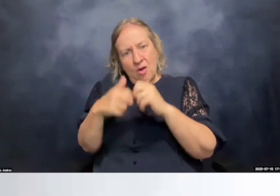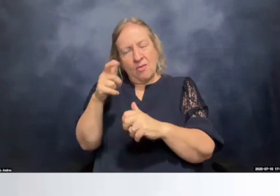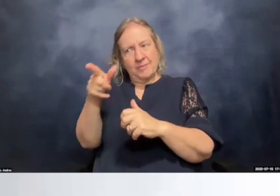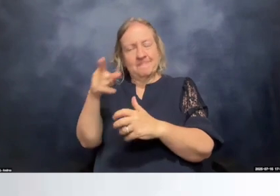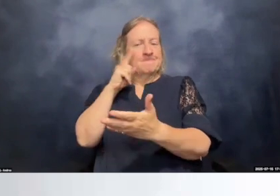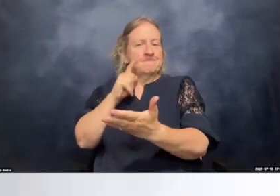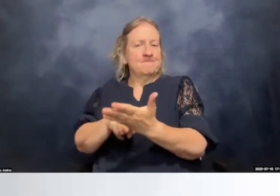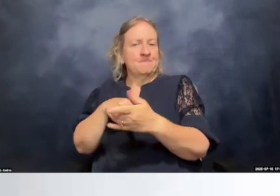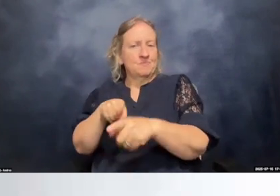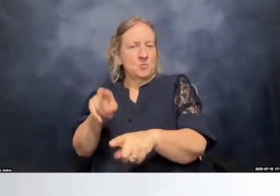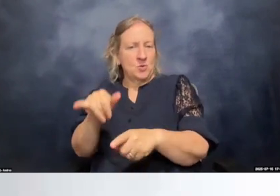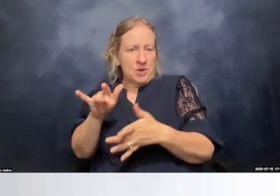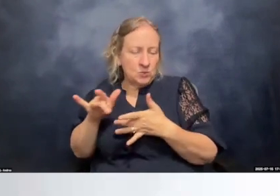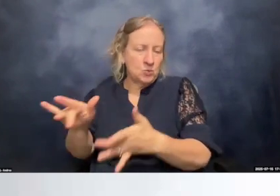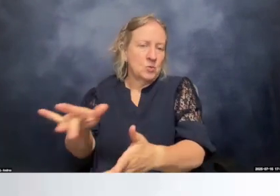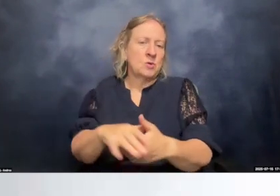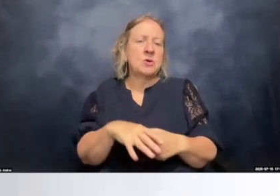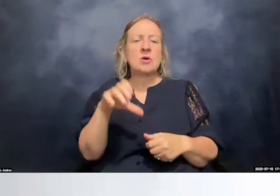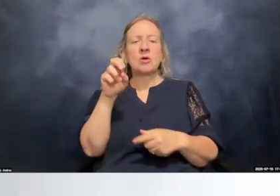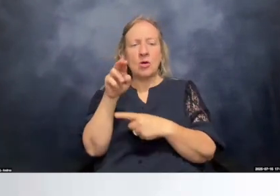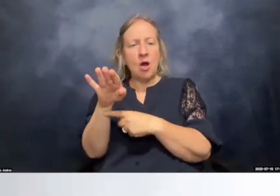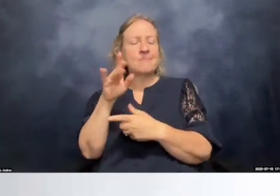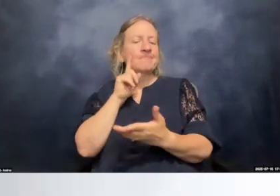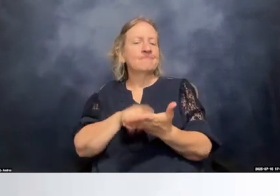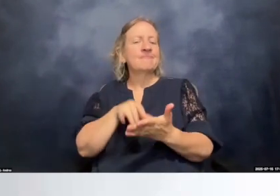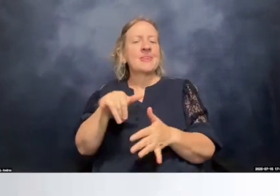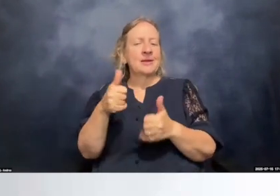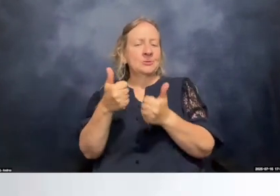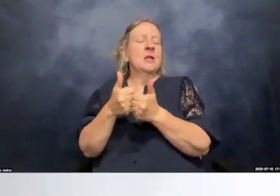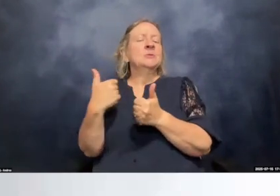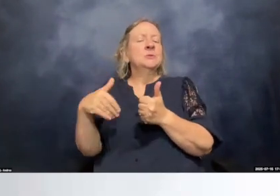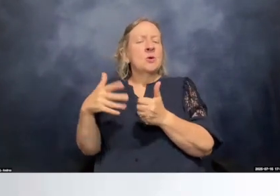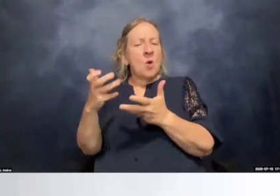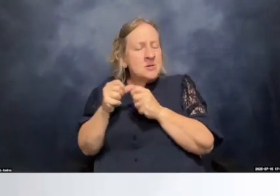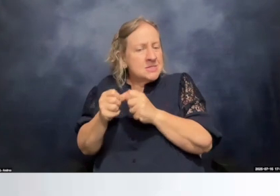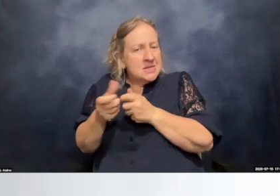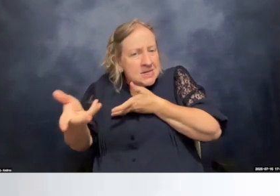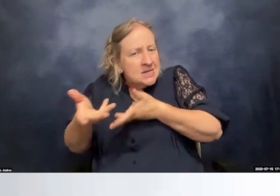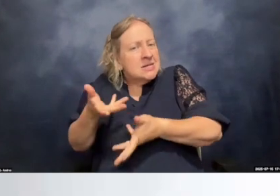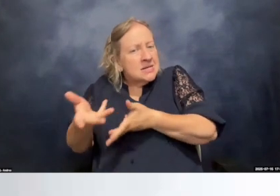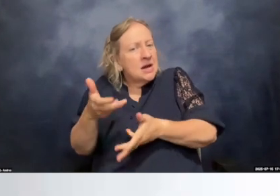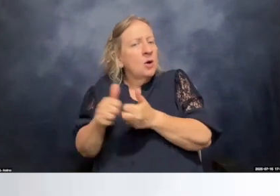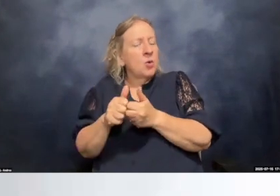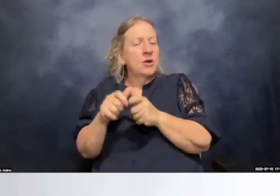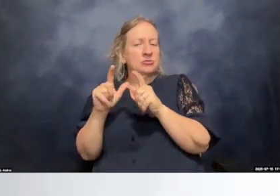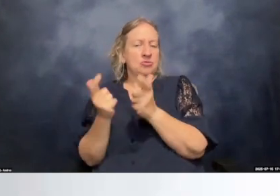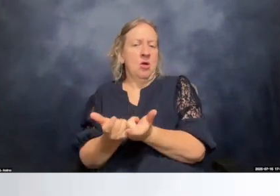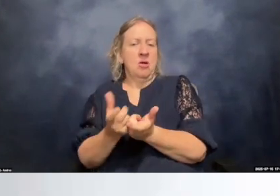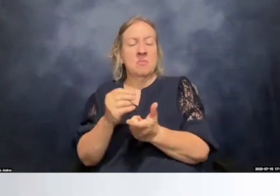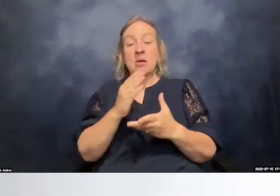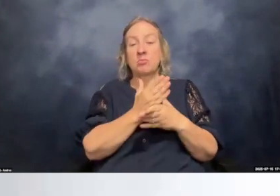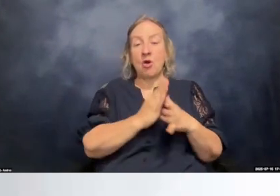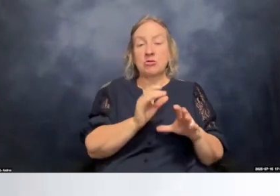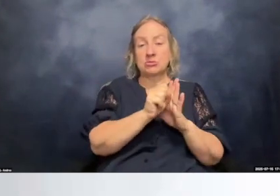CARB acknowledges these challenges and remains committed to continued dialogue and partnership with tribes, along with our partner state agencies